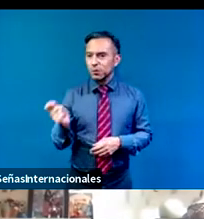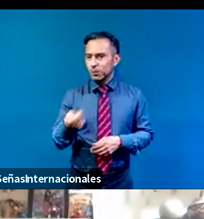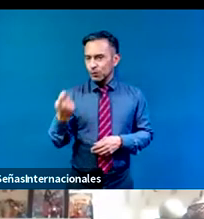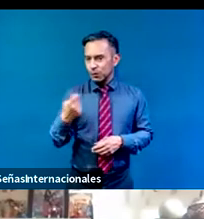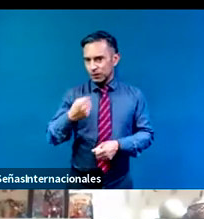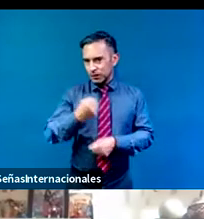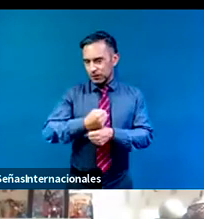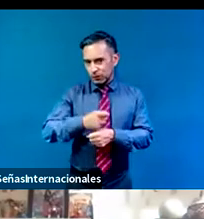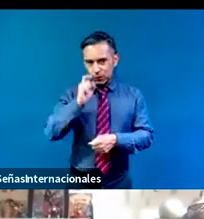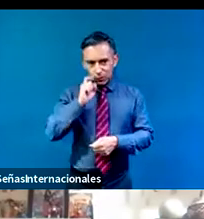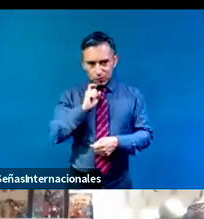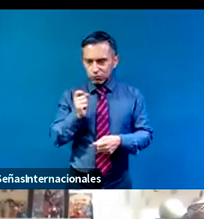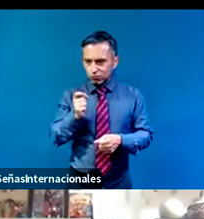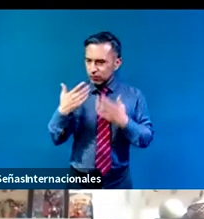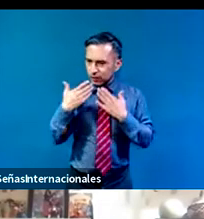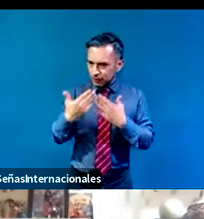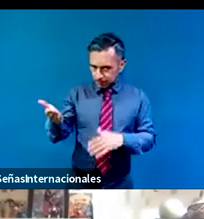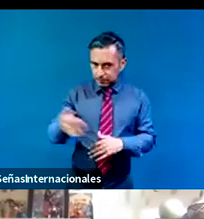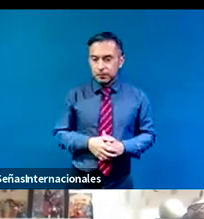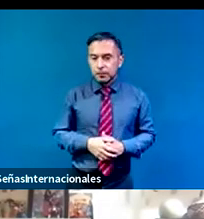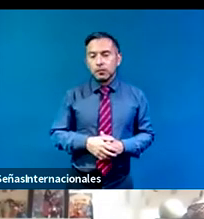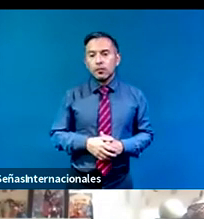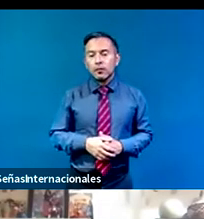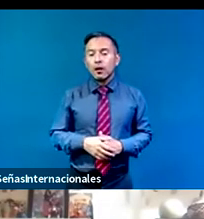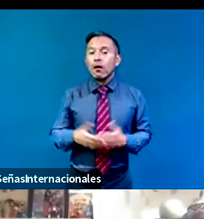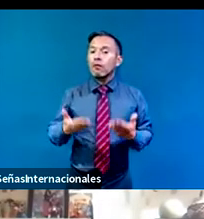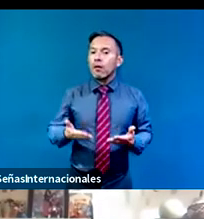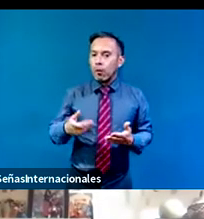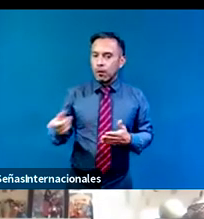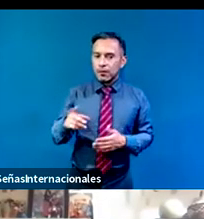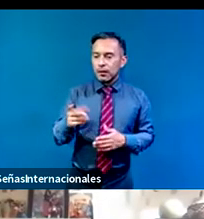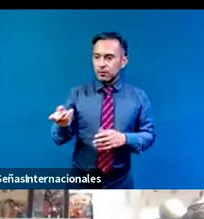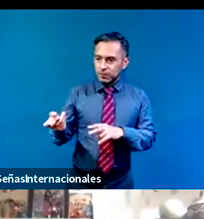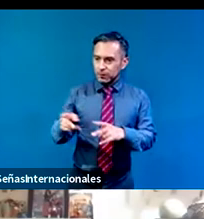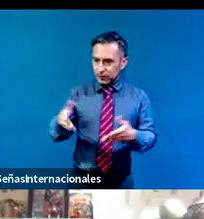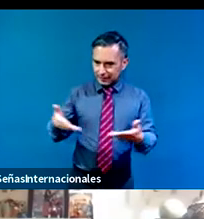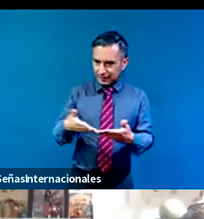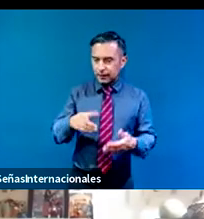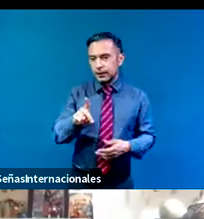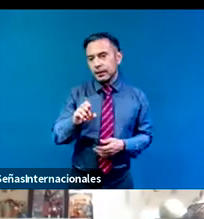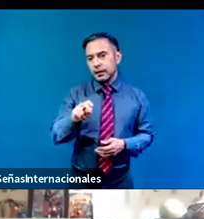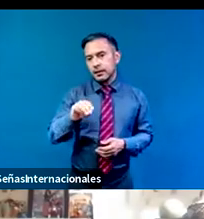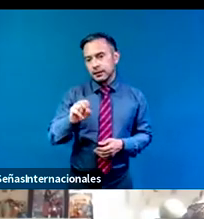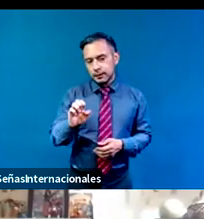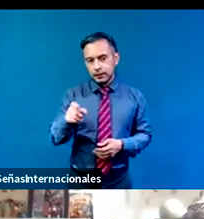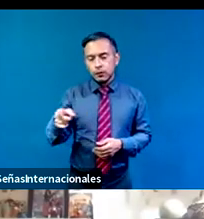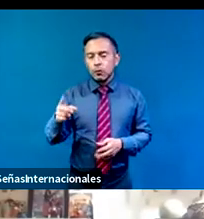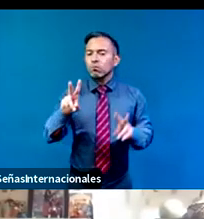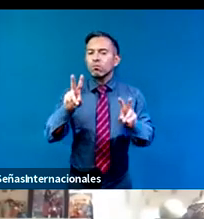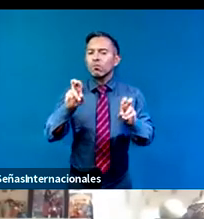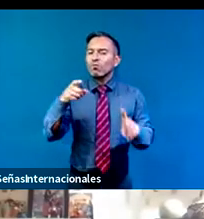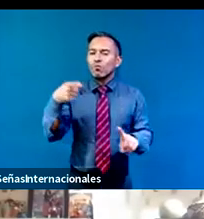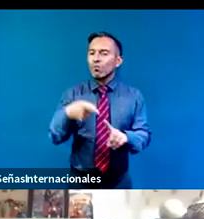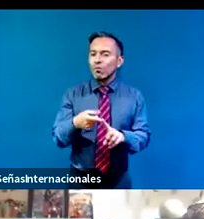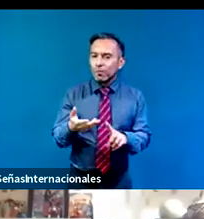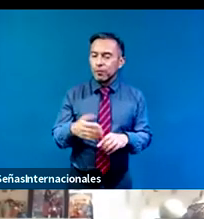moment to introduce Nandini Harishwara, who is our focal point from UNCDF for the Generation Equality